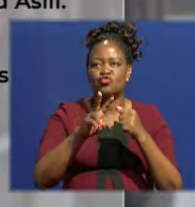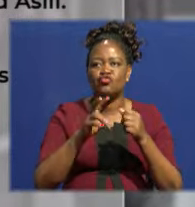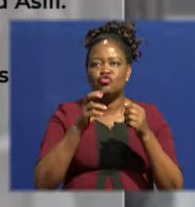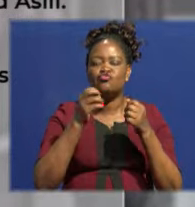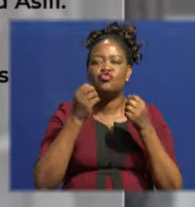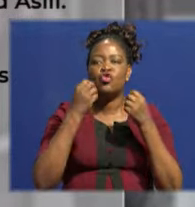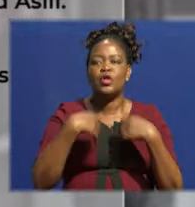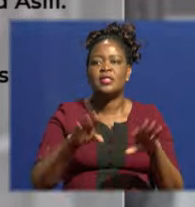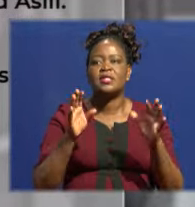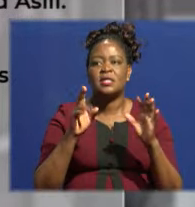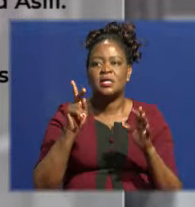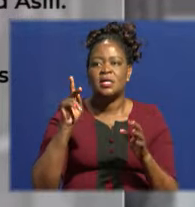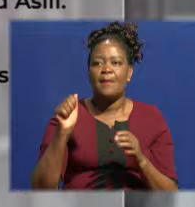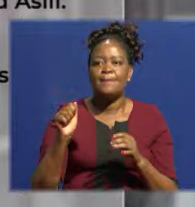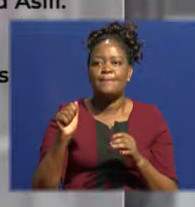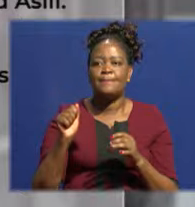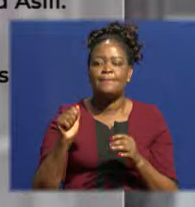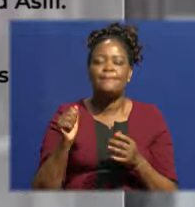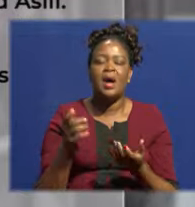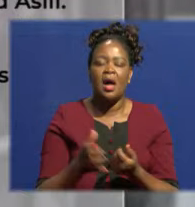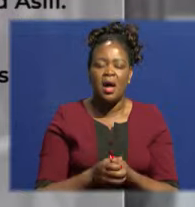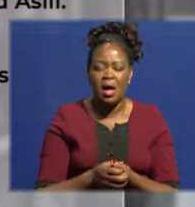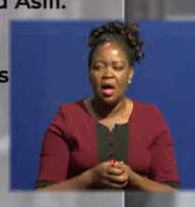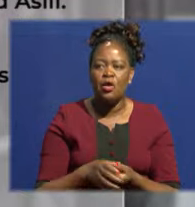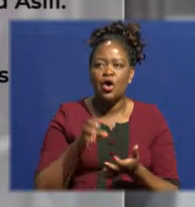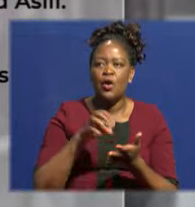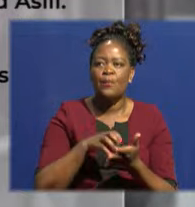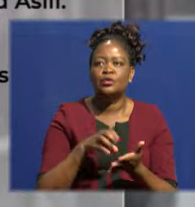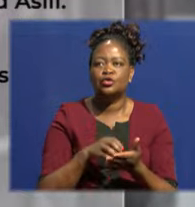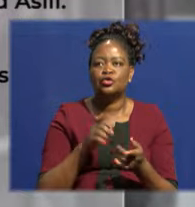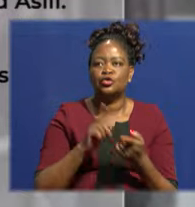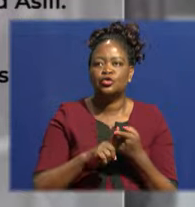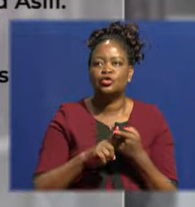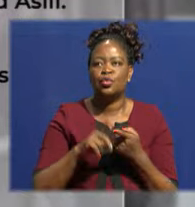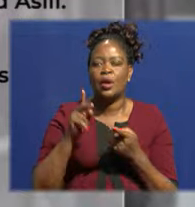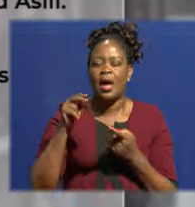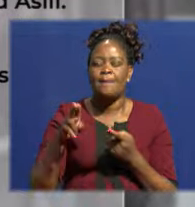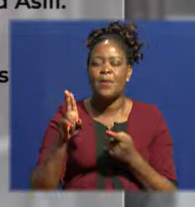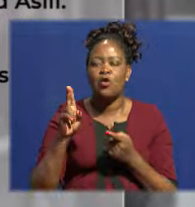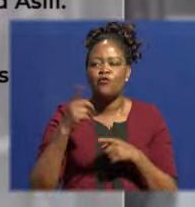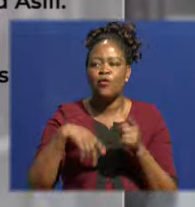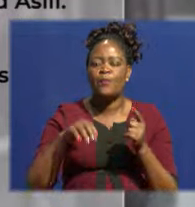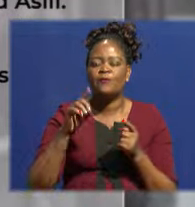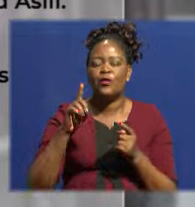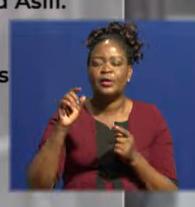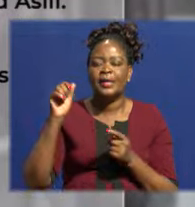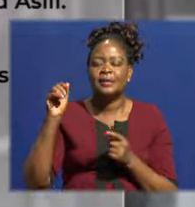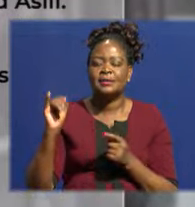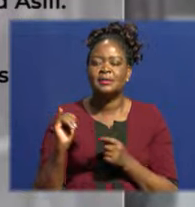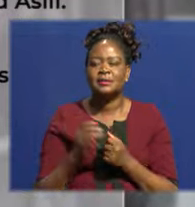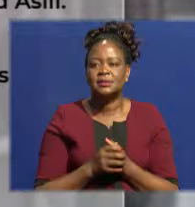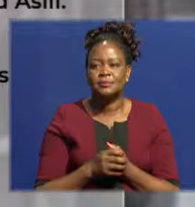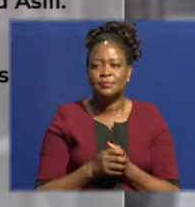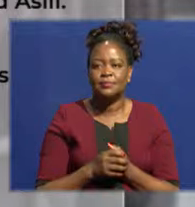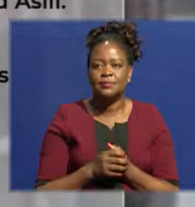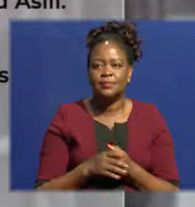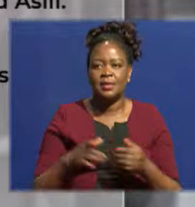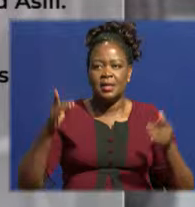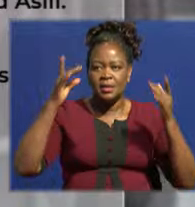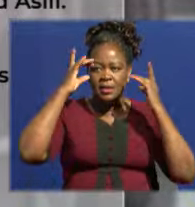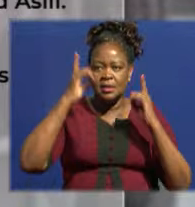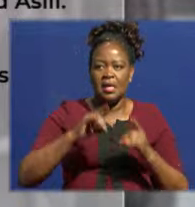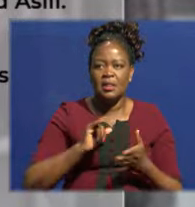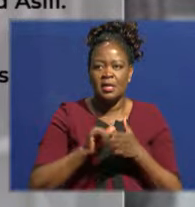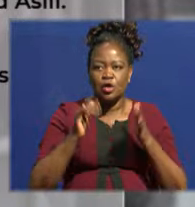1992, Karume lost his Kiamba seat to a newcomer, Kamau Isharia of Ford Asili. He decided